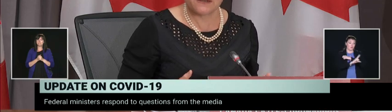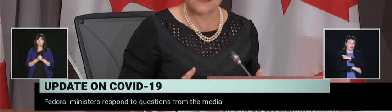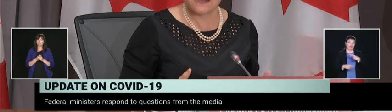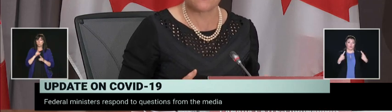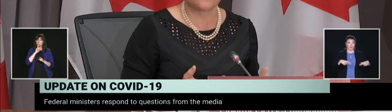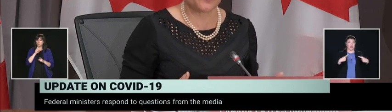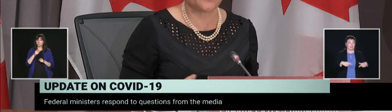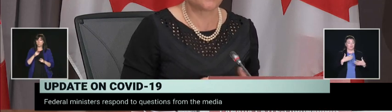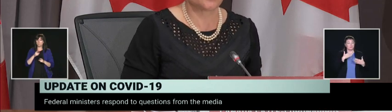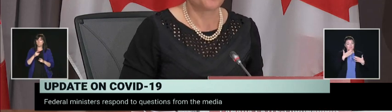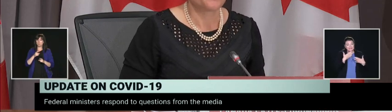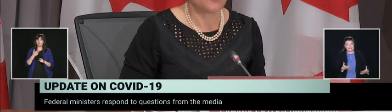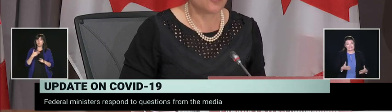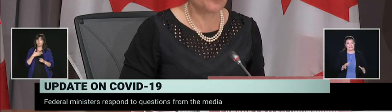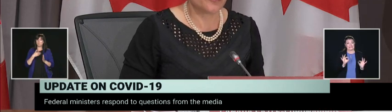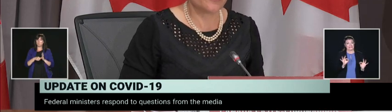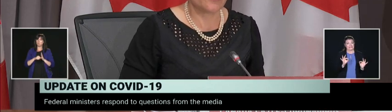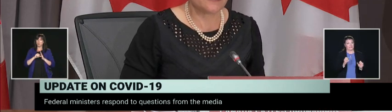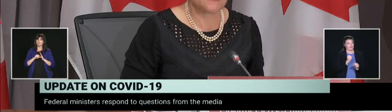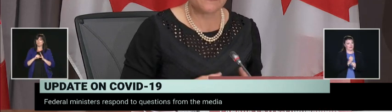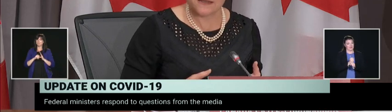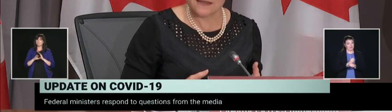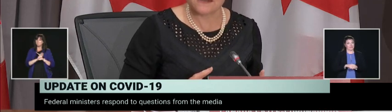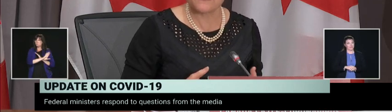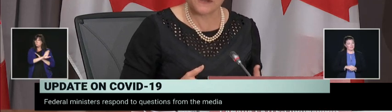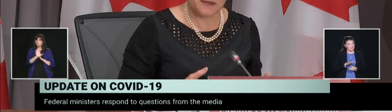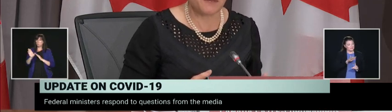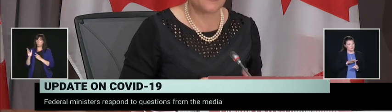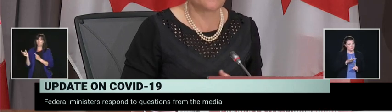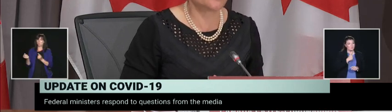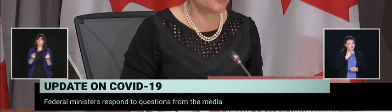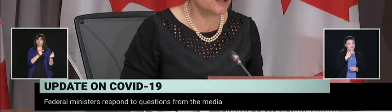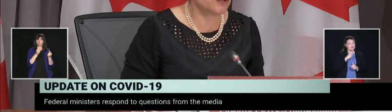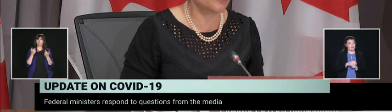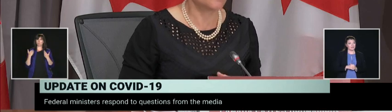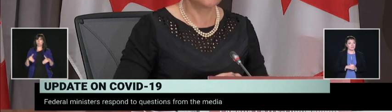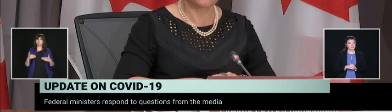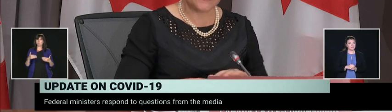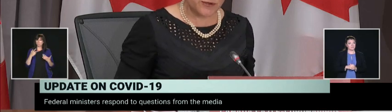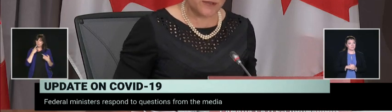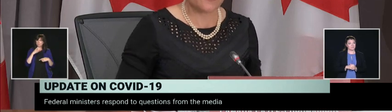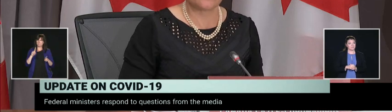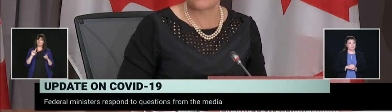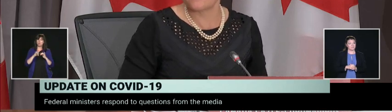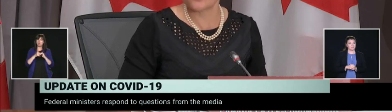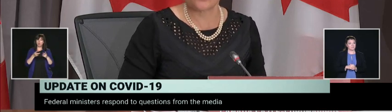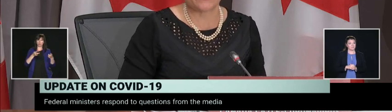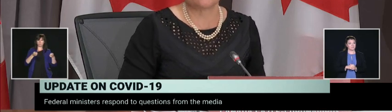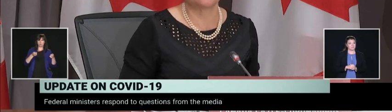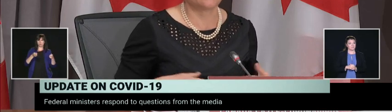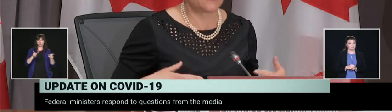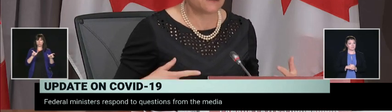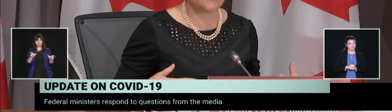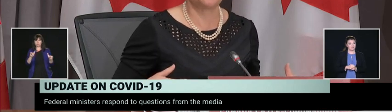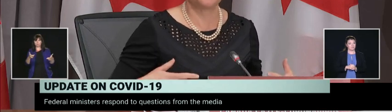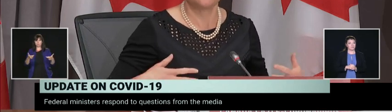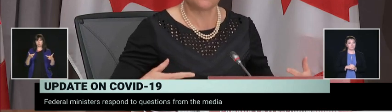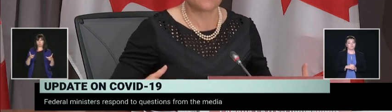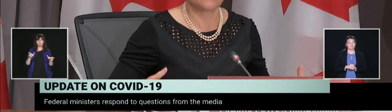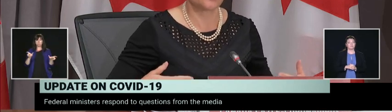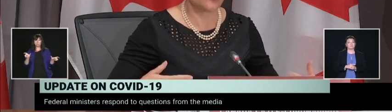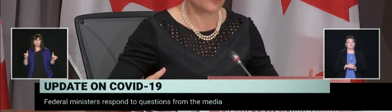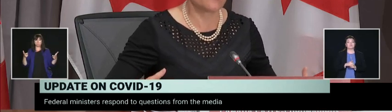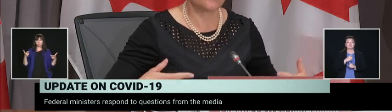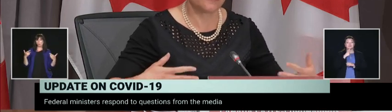impressed by the extent to which our border guards have successfully managed to restrict the non-essential travel and keep